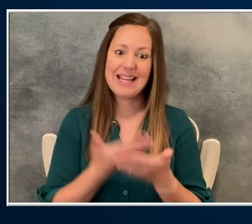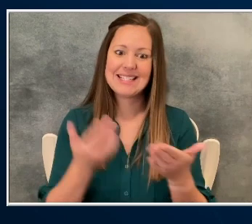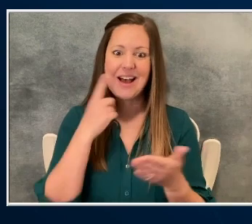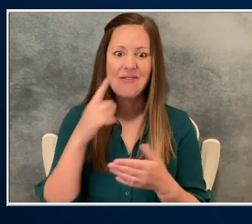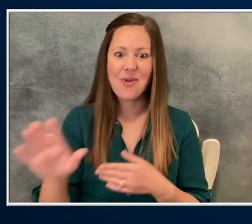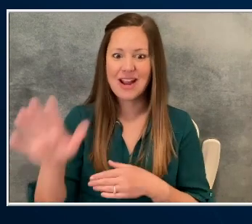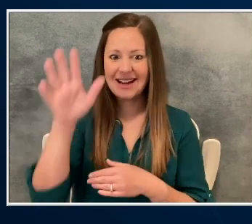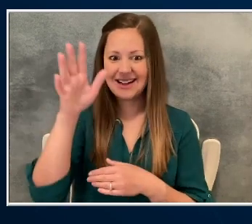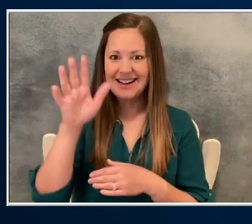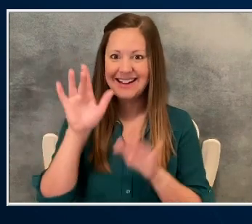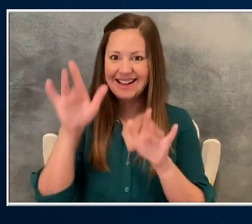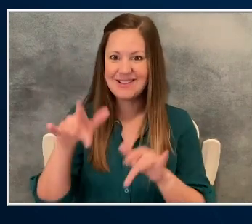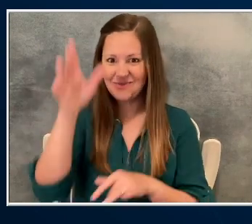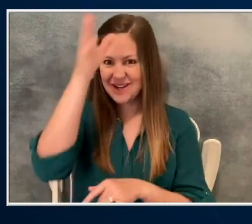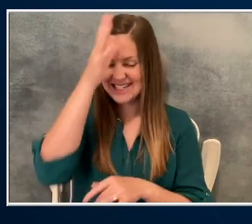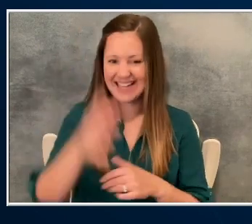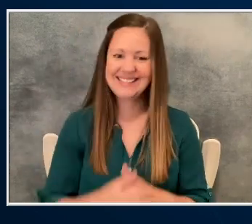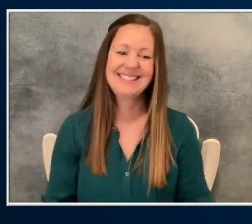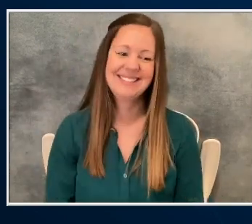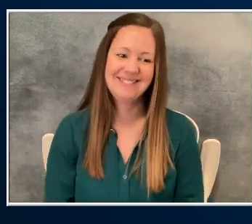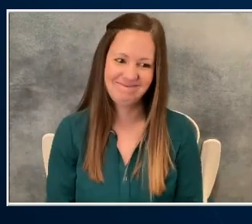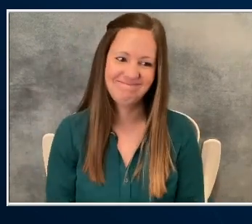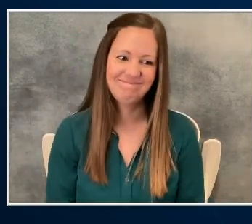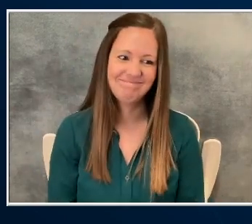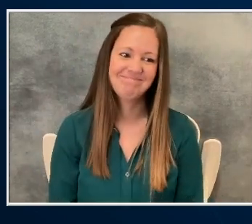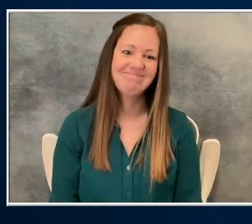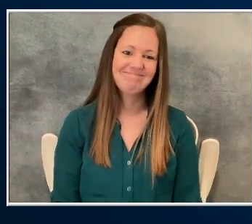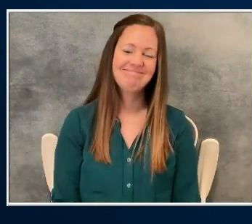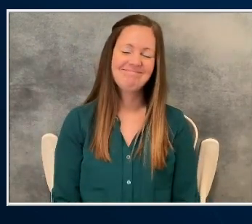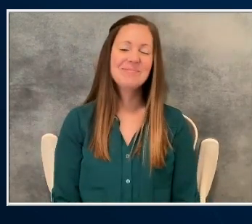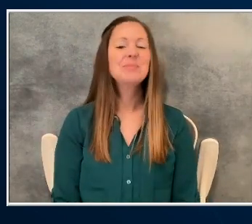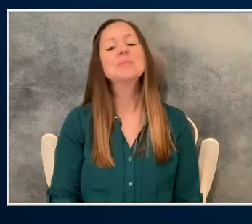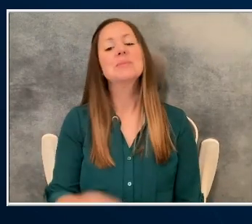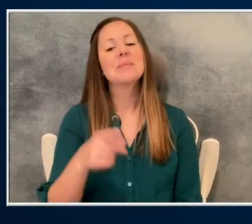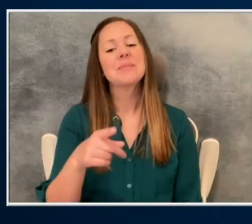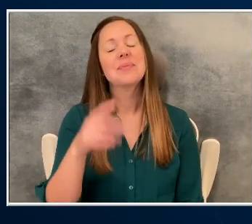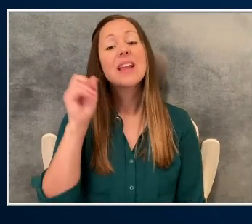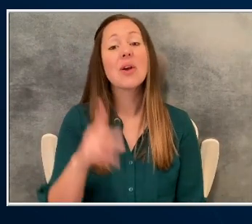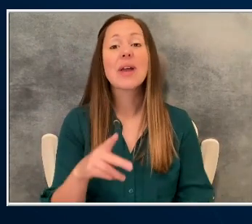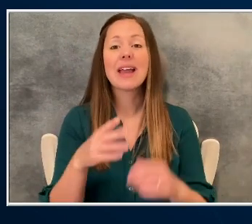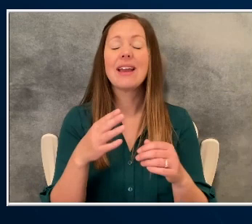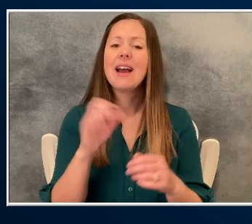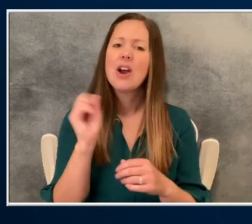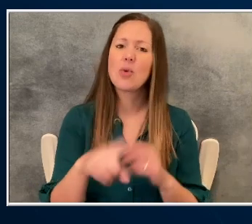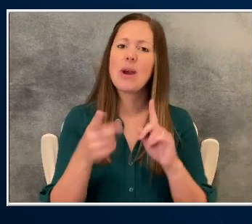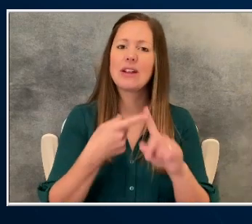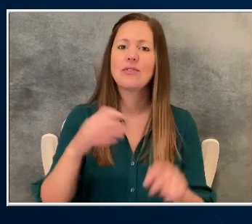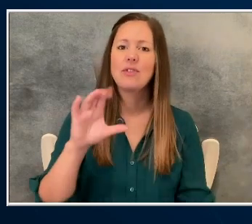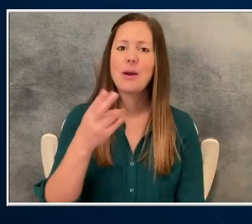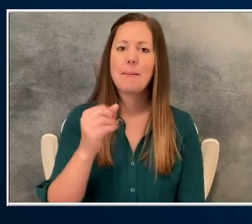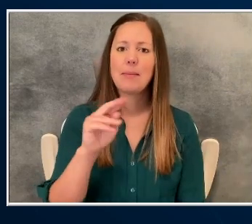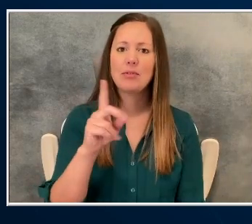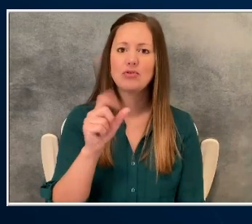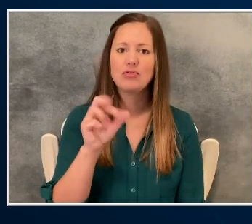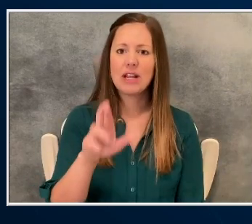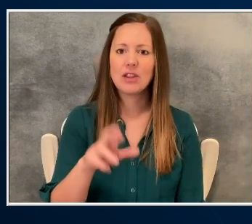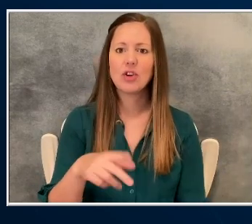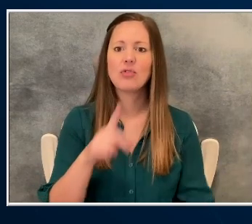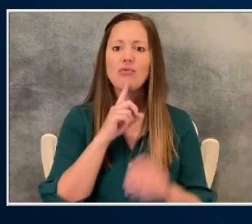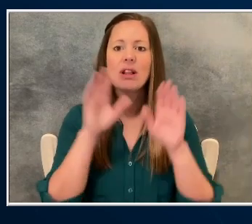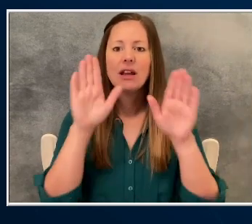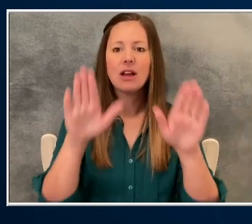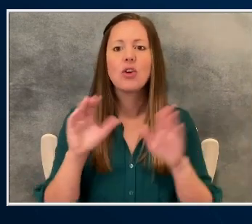embarrass our kids. That's their job, right? Okay, here is a question from Chandler. Chandler has a great question for